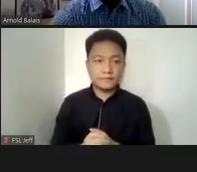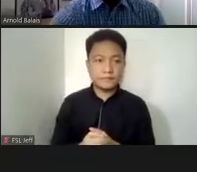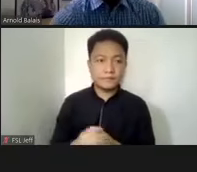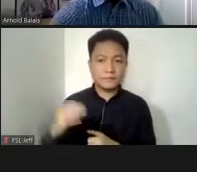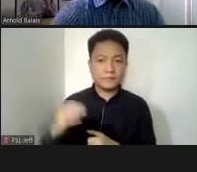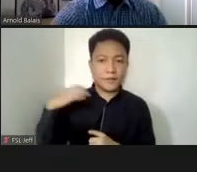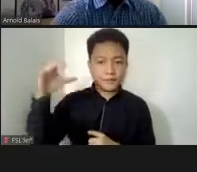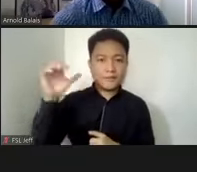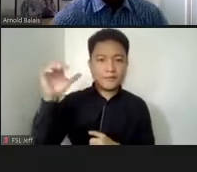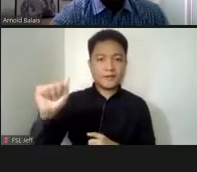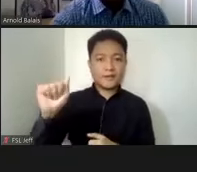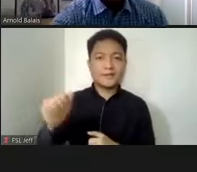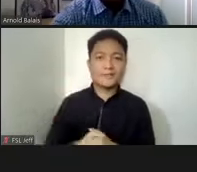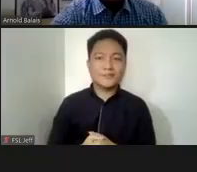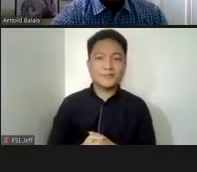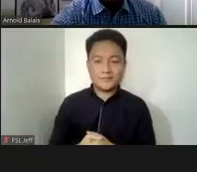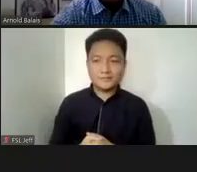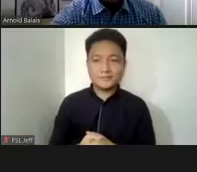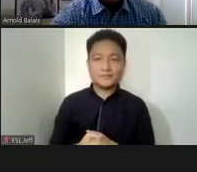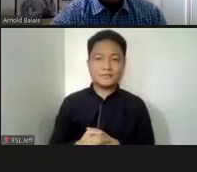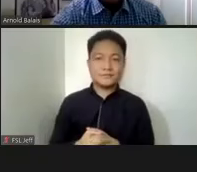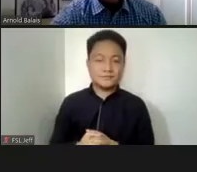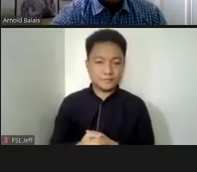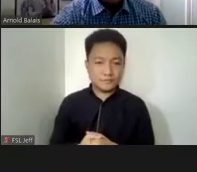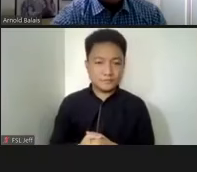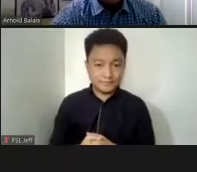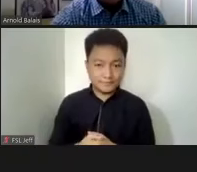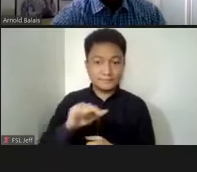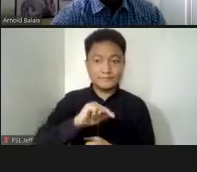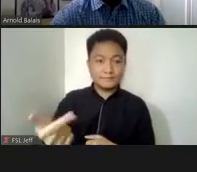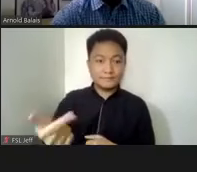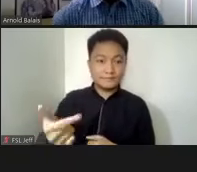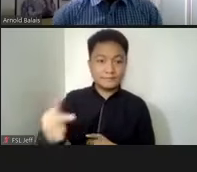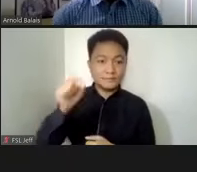Tarayao. How do we inspire others to act?